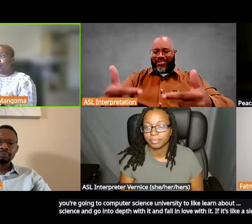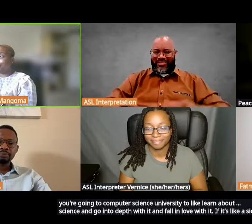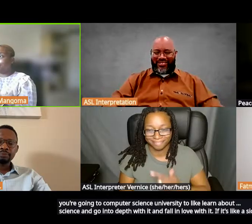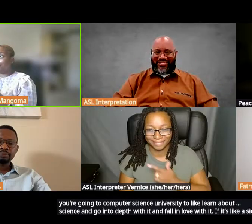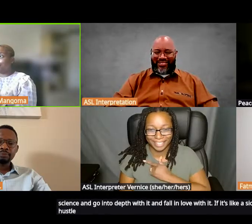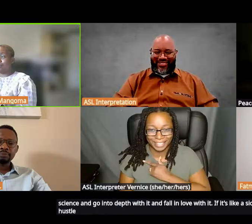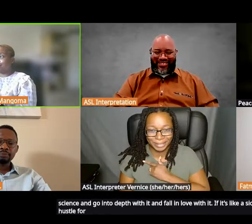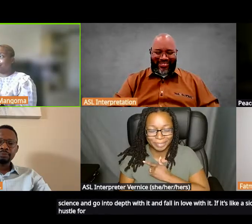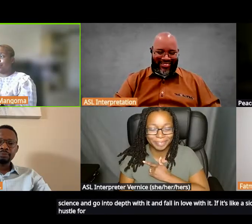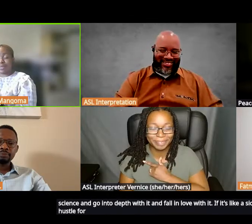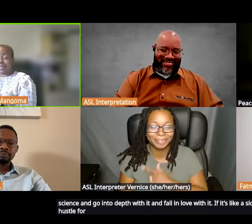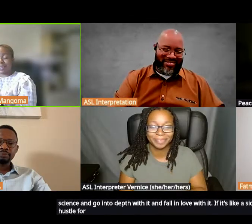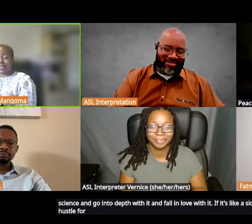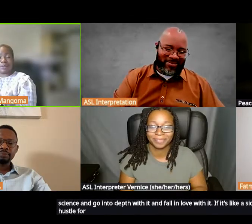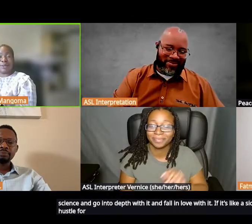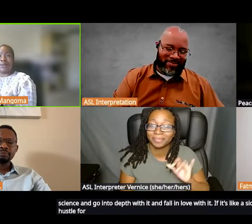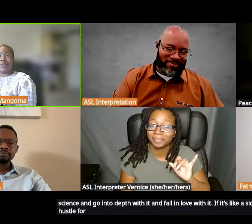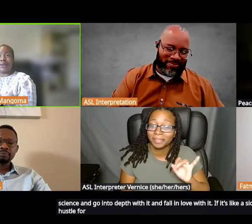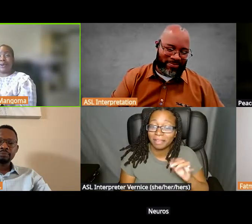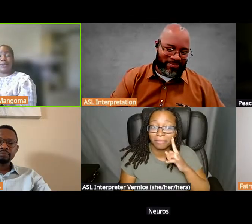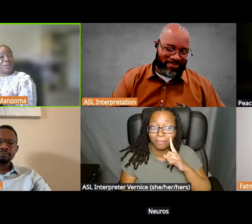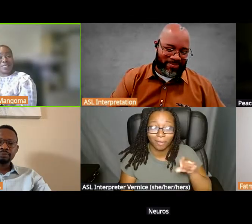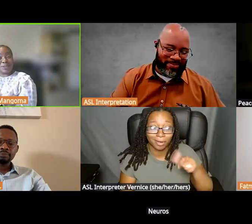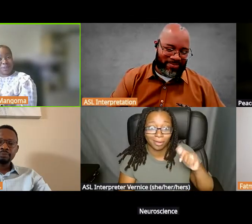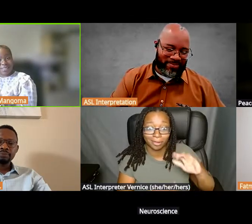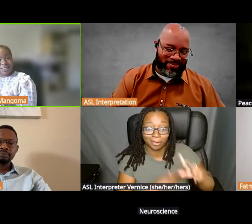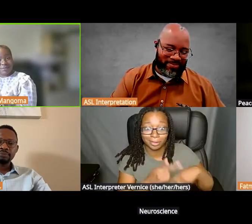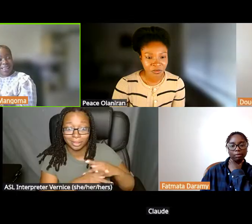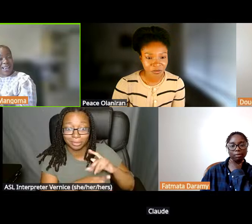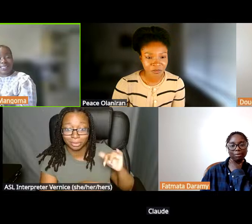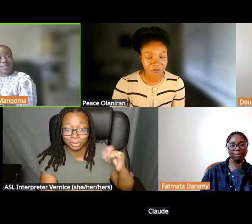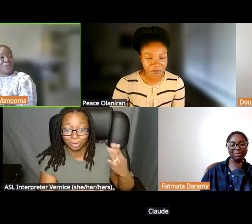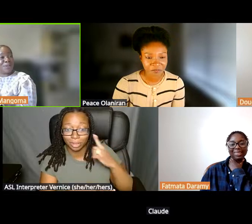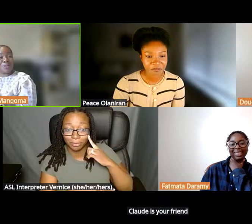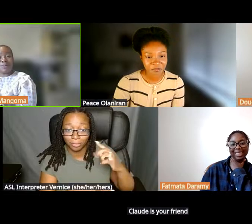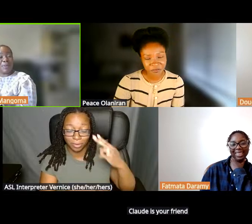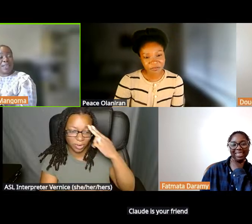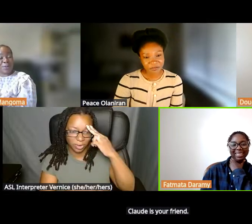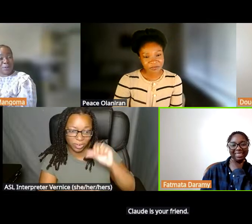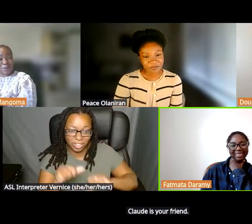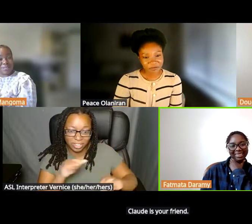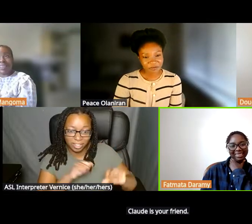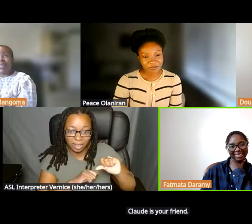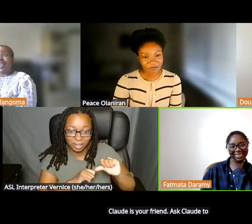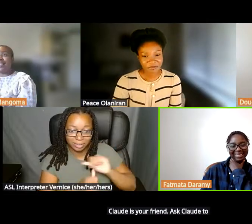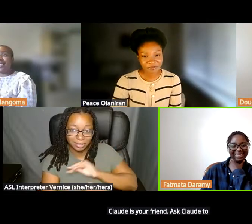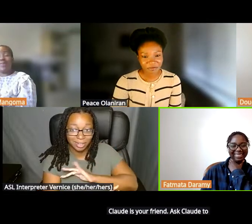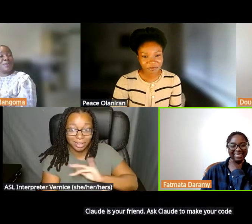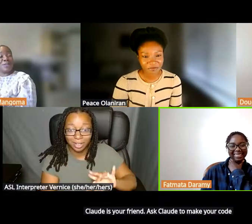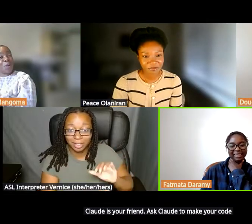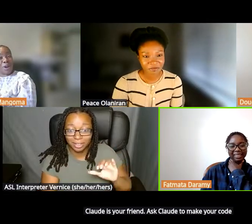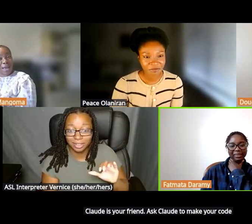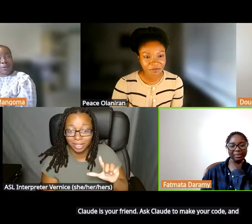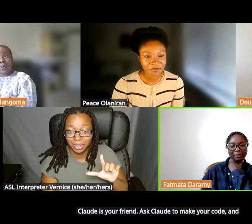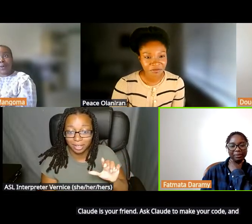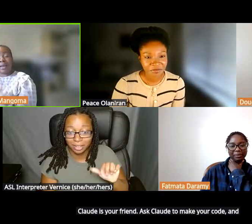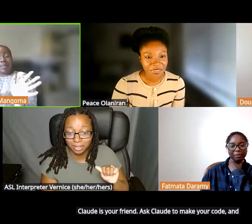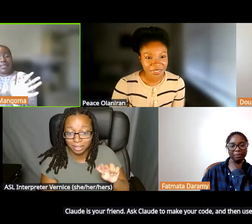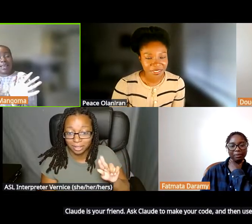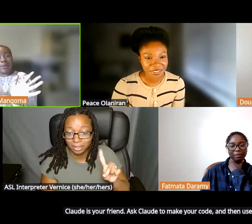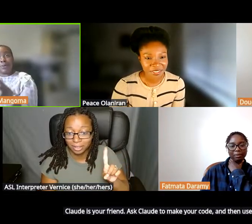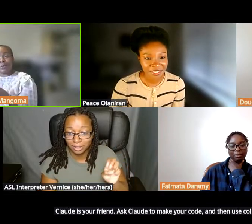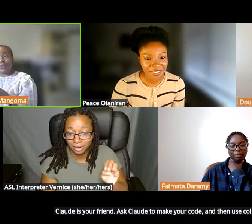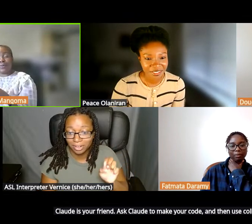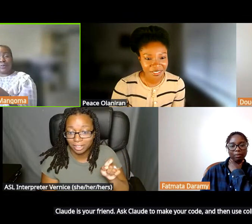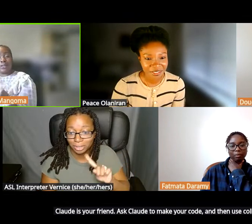for neuroscience, Claude is your friend. Ask Claude to make your code and then use Colab. Colab